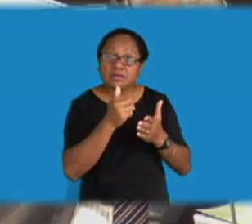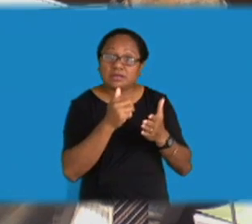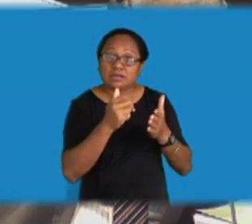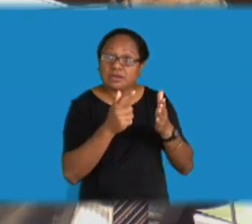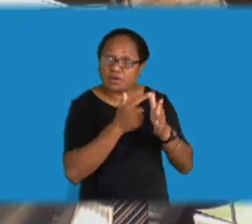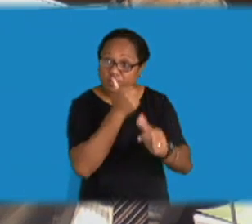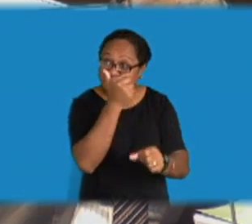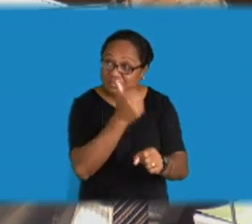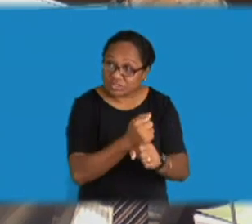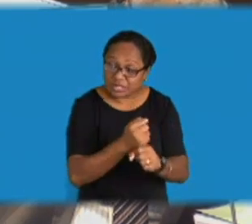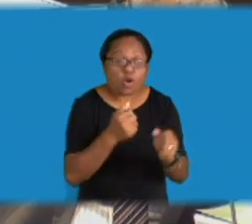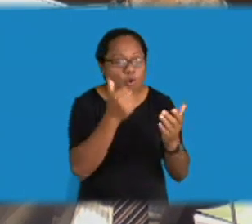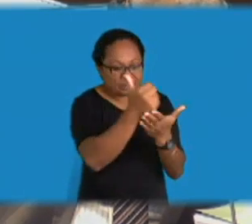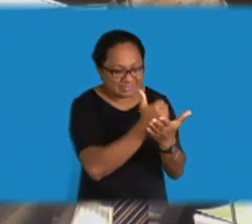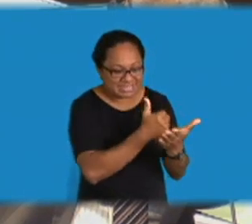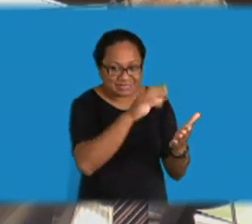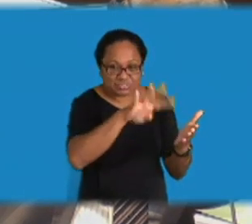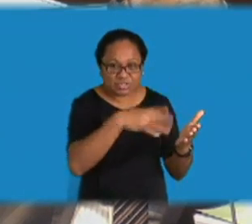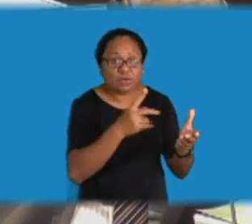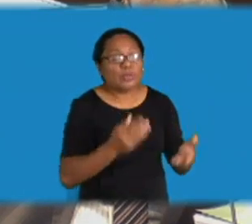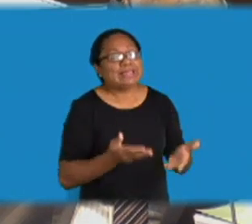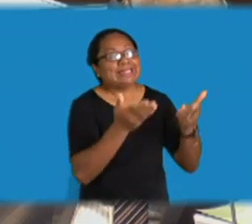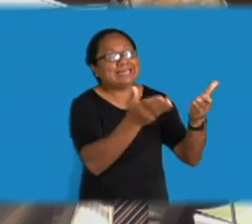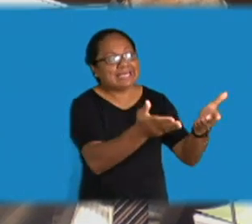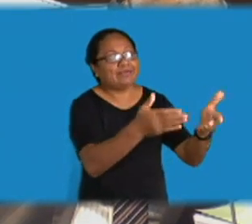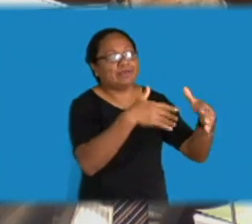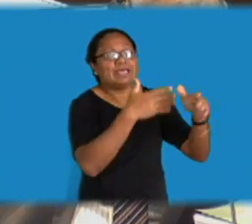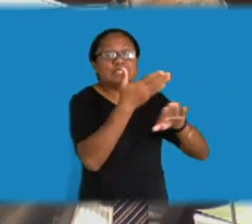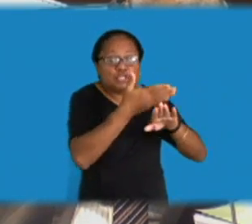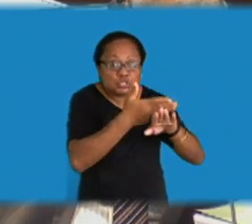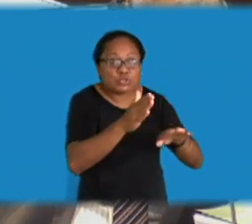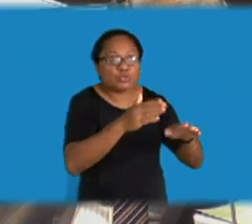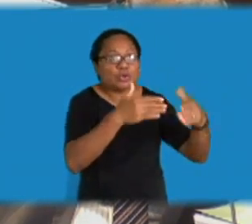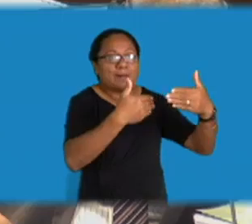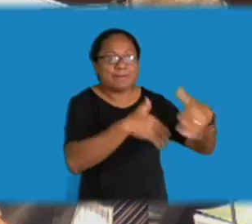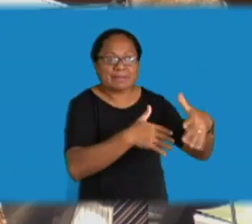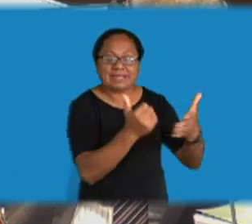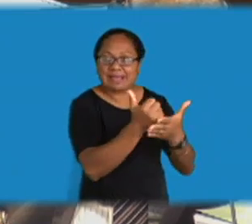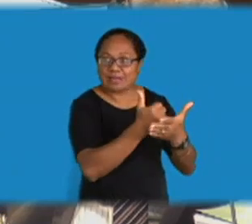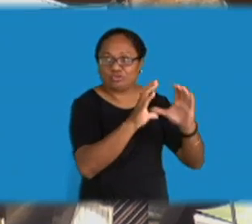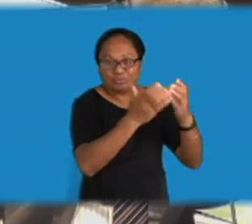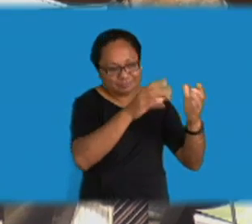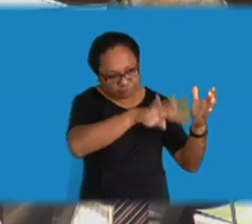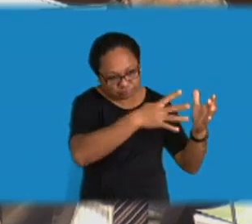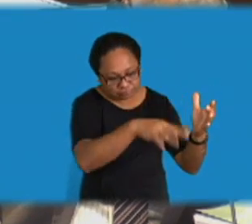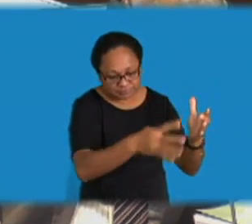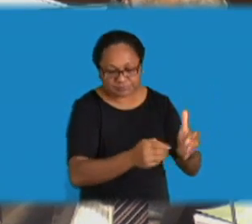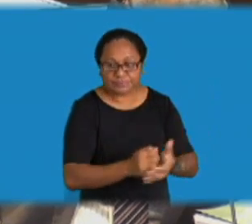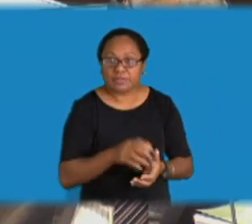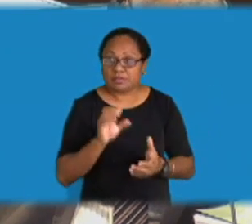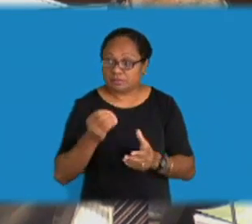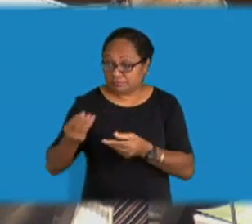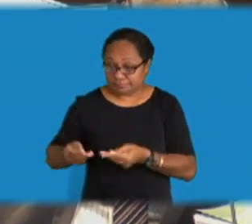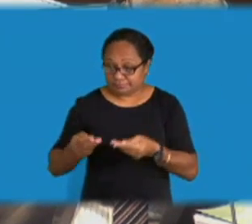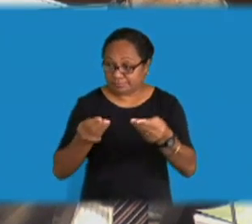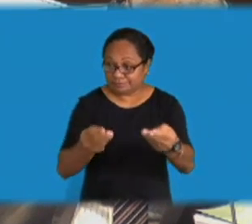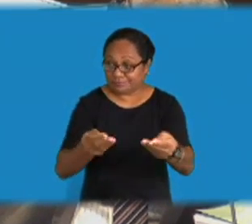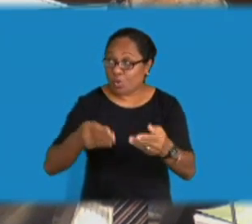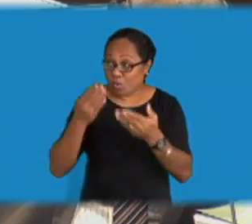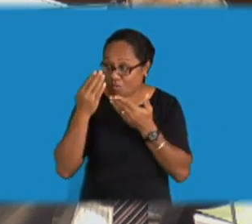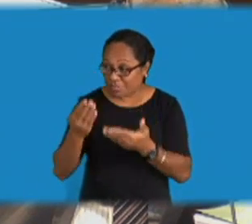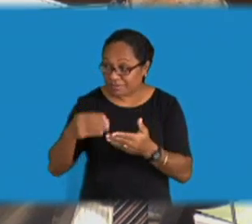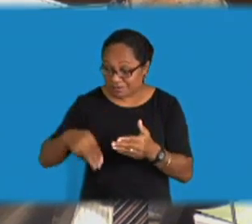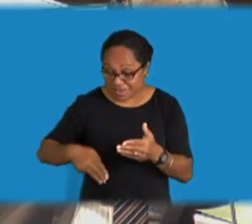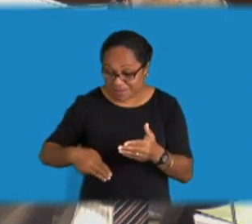to the new Parliamentary Public Accounts Committee for further deliberations. Given that this question is being put to Parliament of the Honourable Member, who was also part of the Public